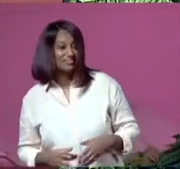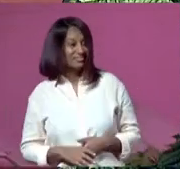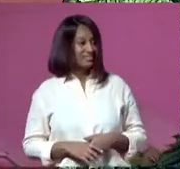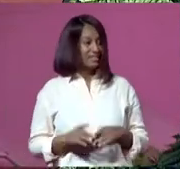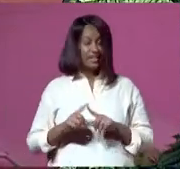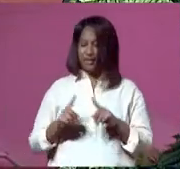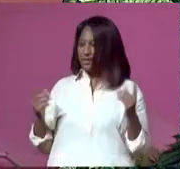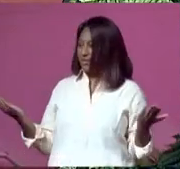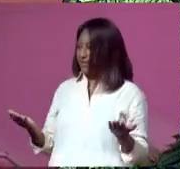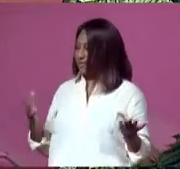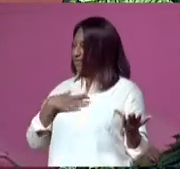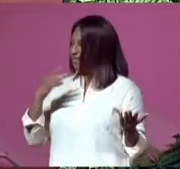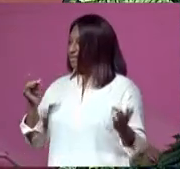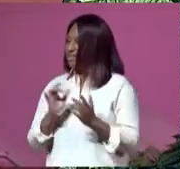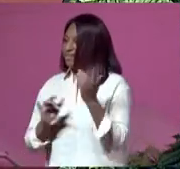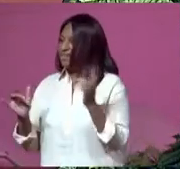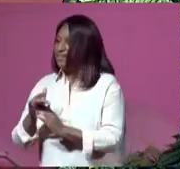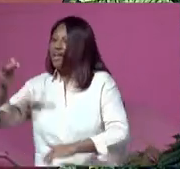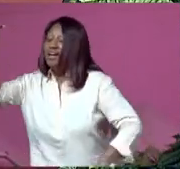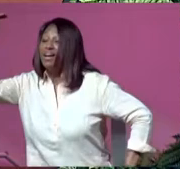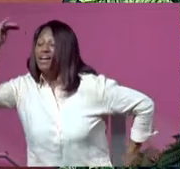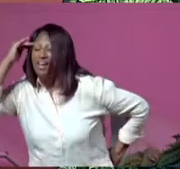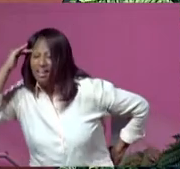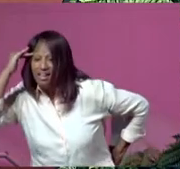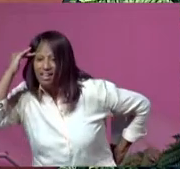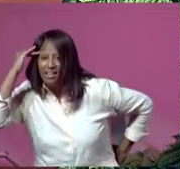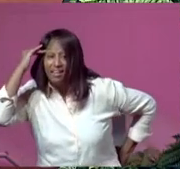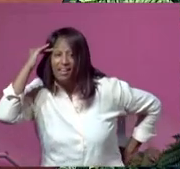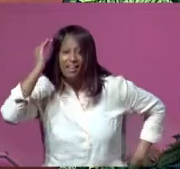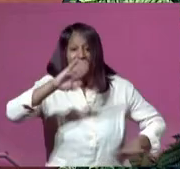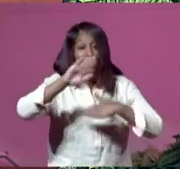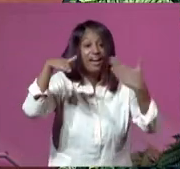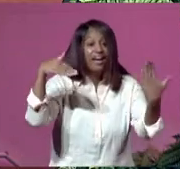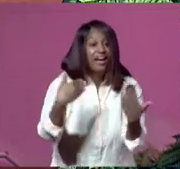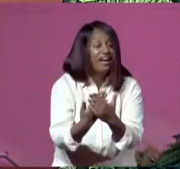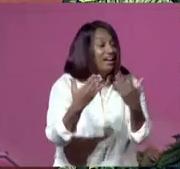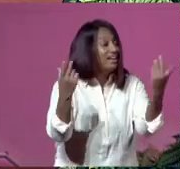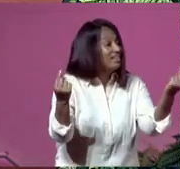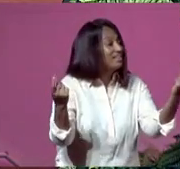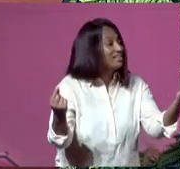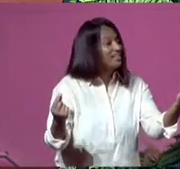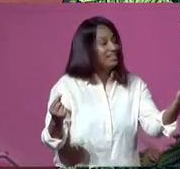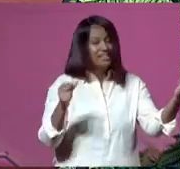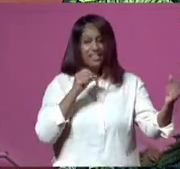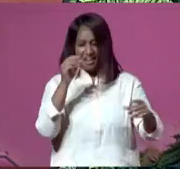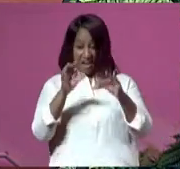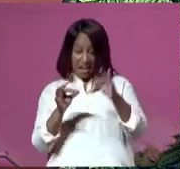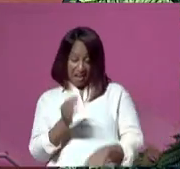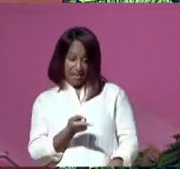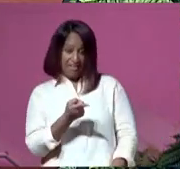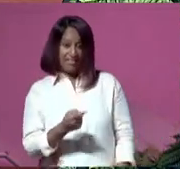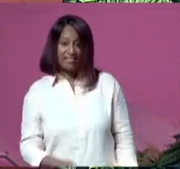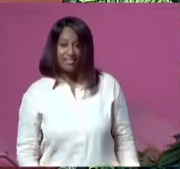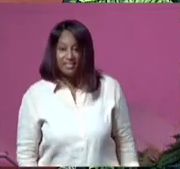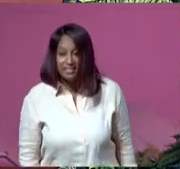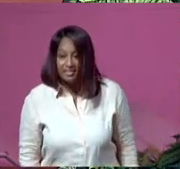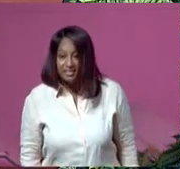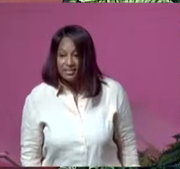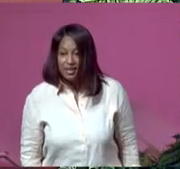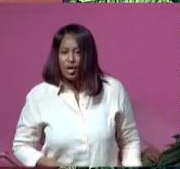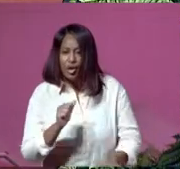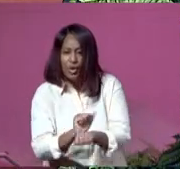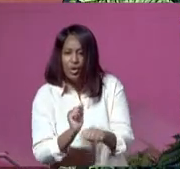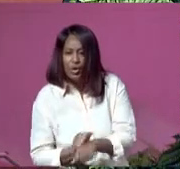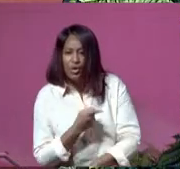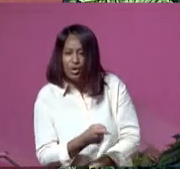But what I love is Jesus knows all she's doing, and he doesn't judge her, but works